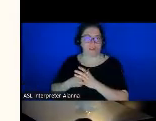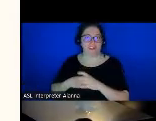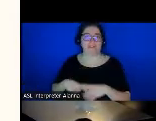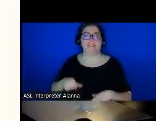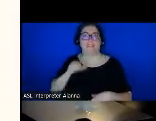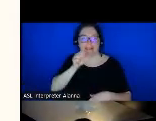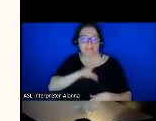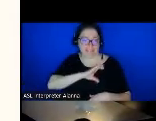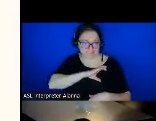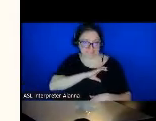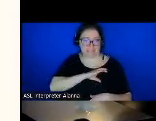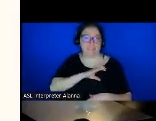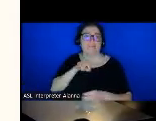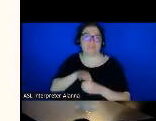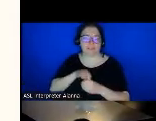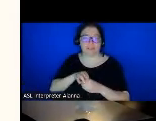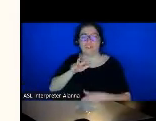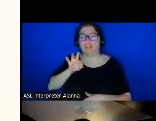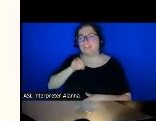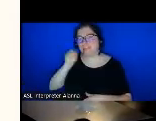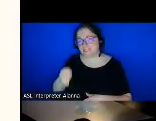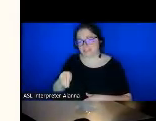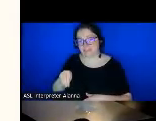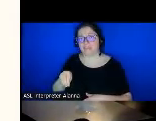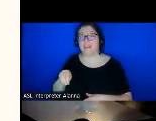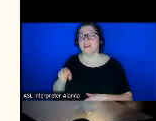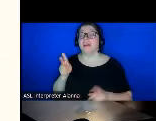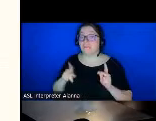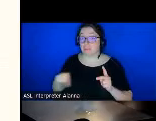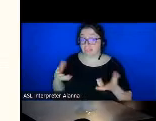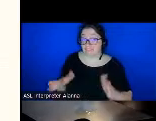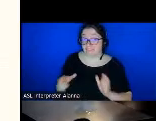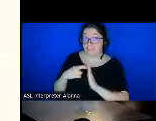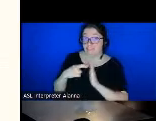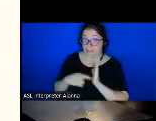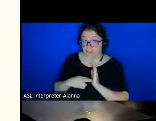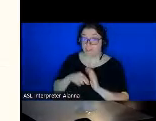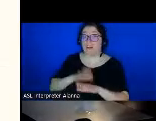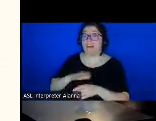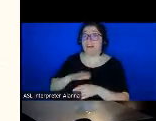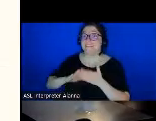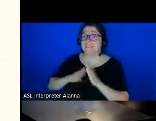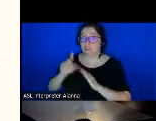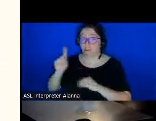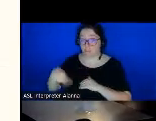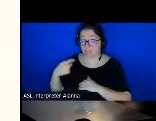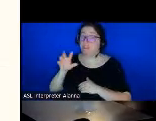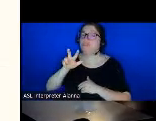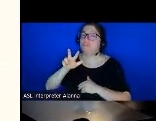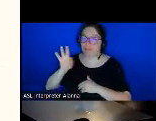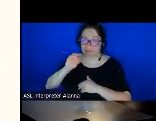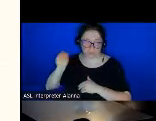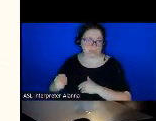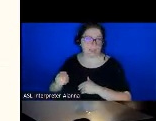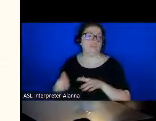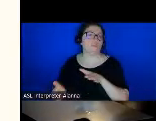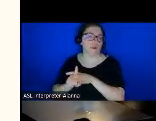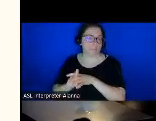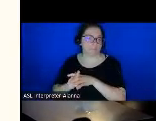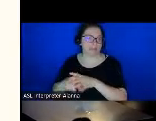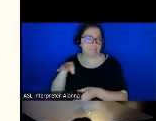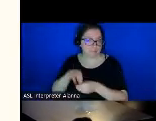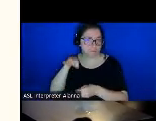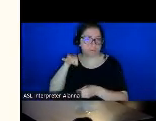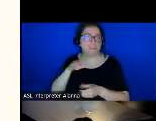voting we had 39 of those who were registered on the city only list come out to vote versus 15 percent of our